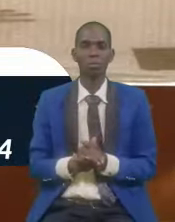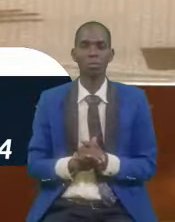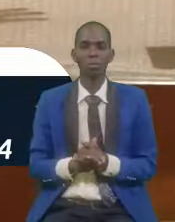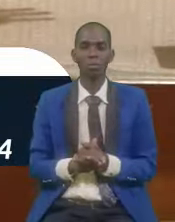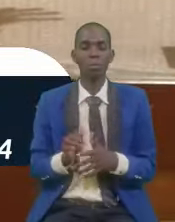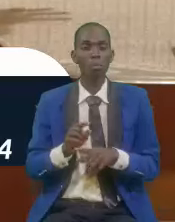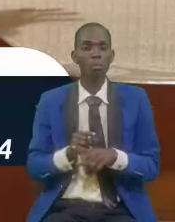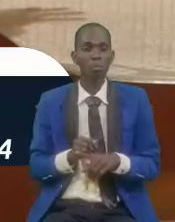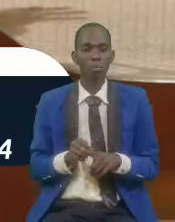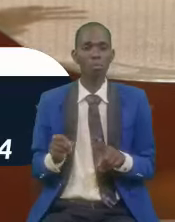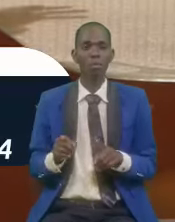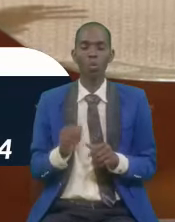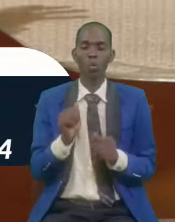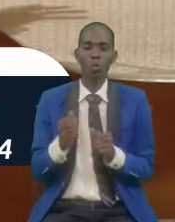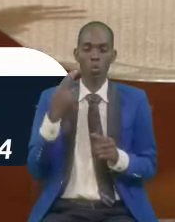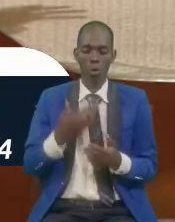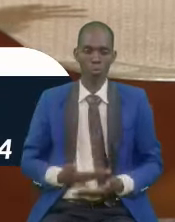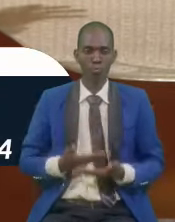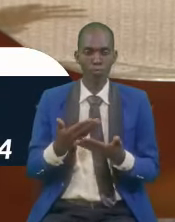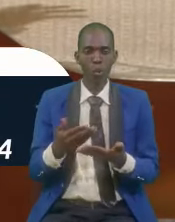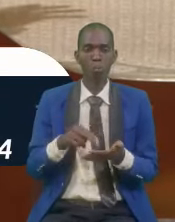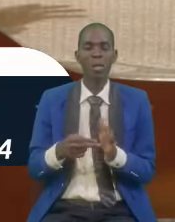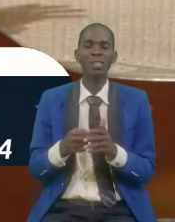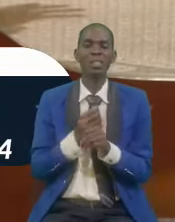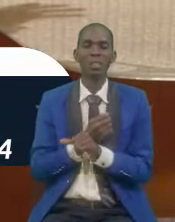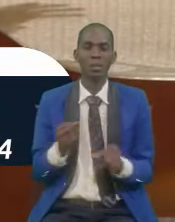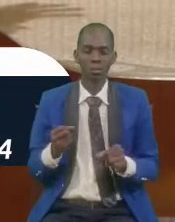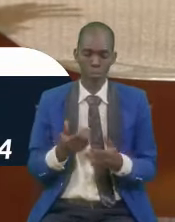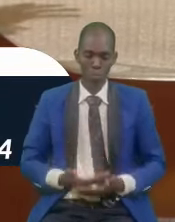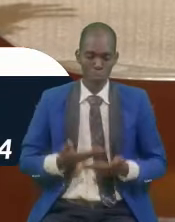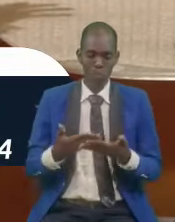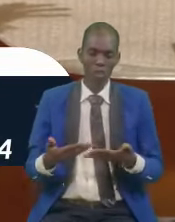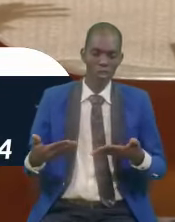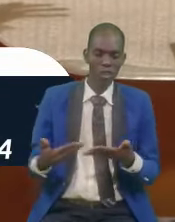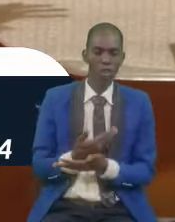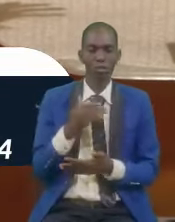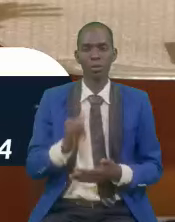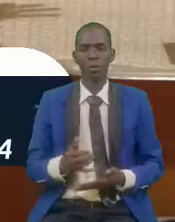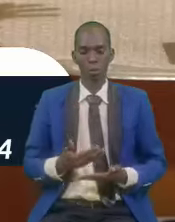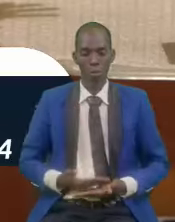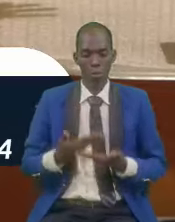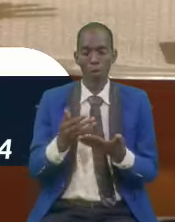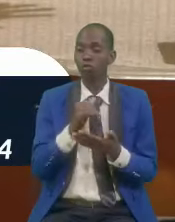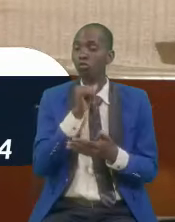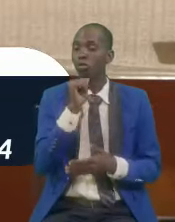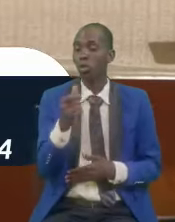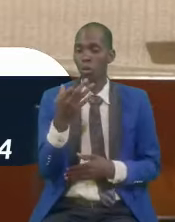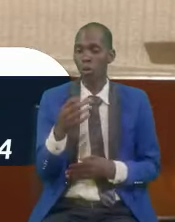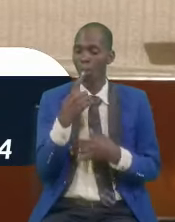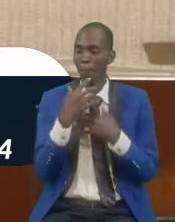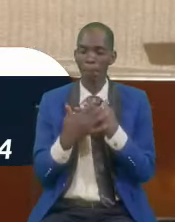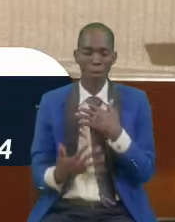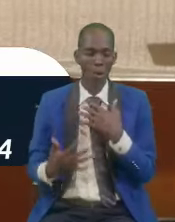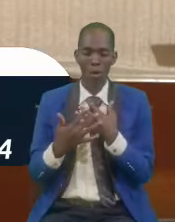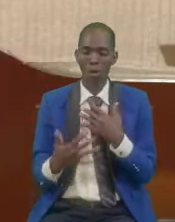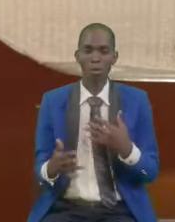were born again. Which were born anew, which were born not of blood, nor